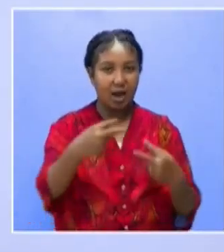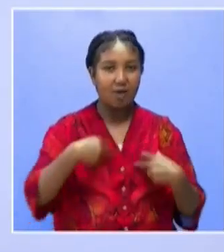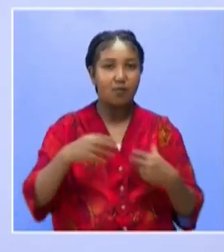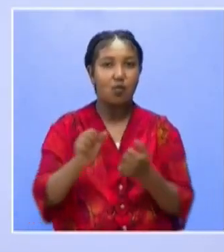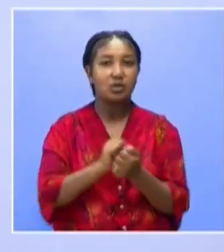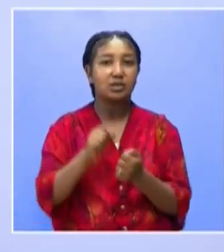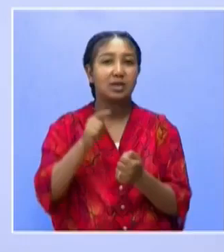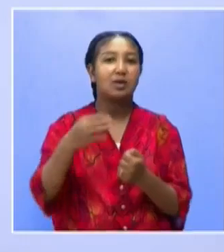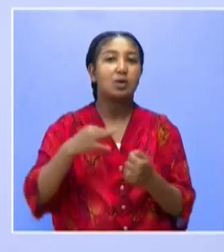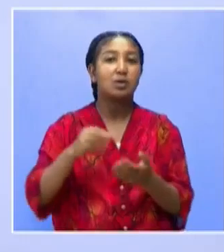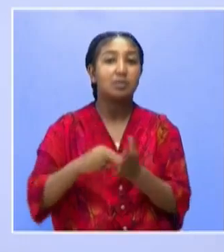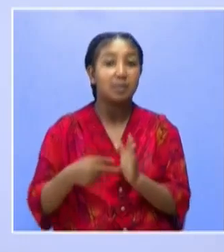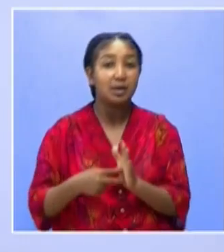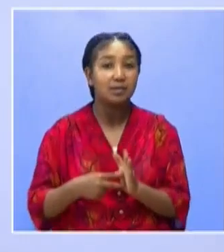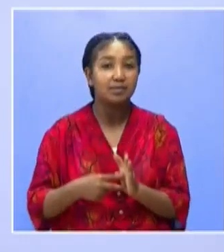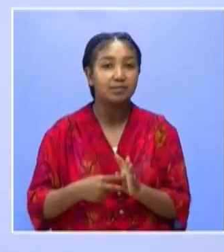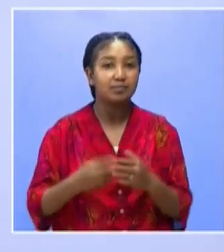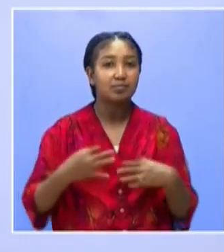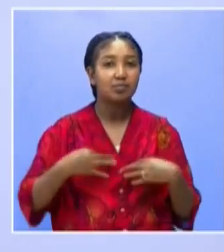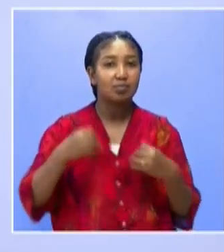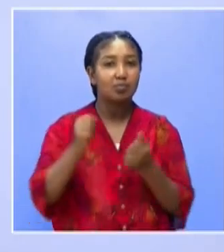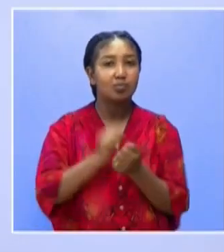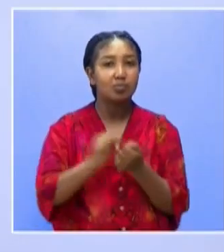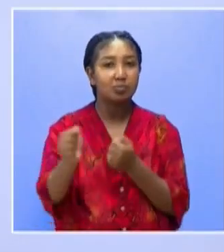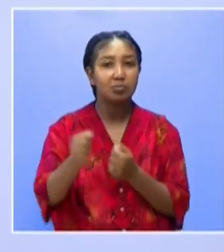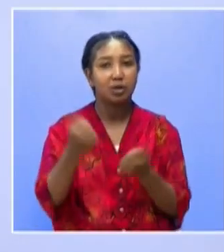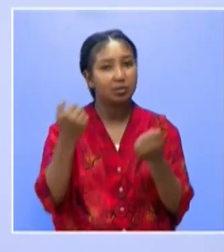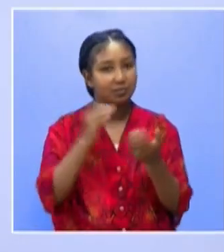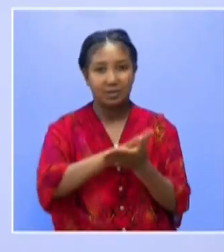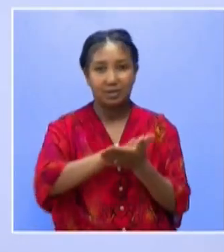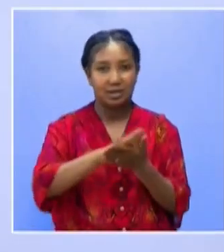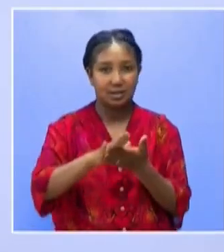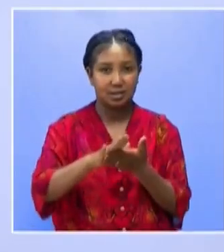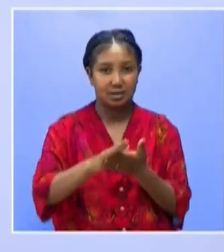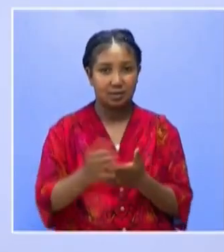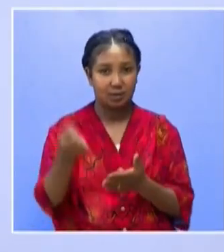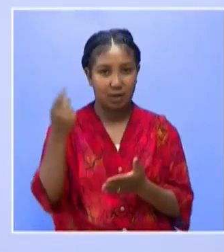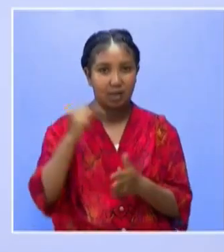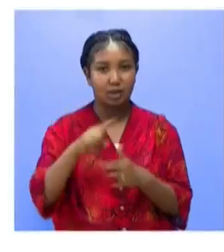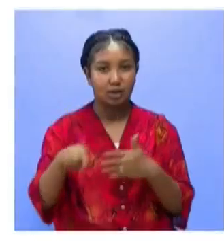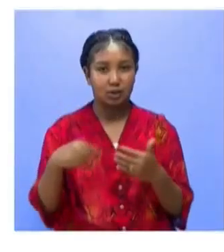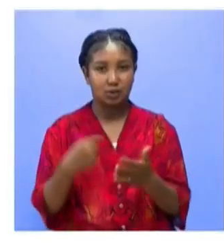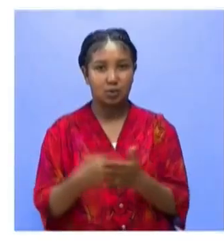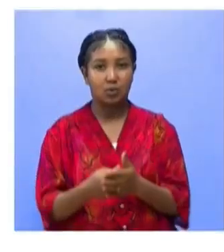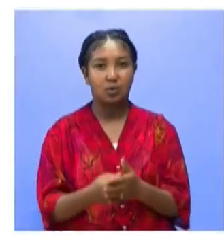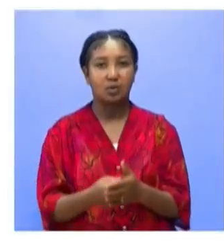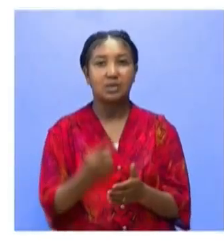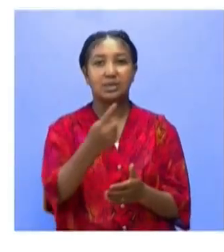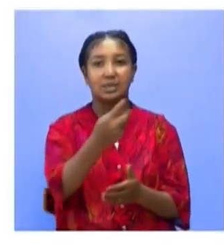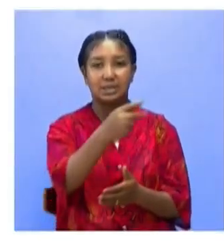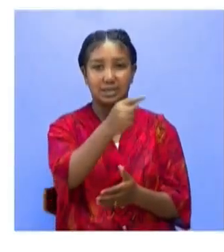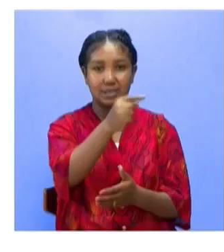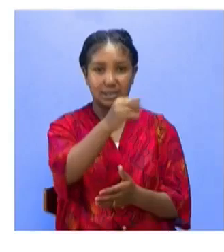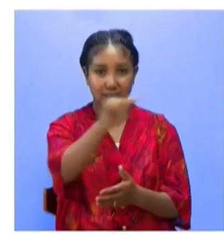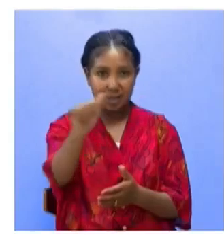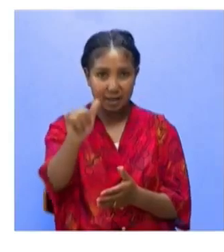washed their clothes mean their clothes are what? Neat. Okay? So, they